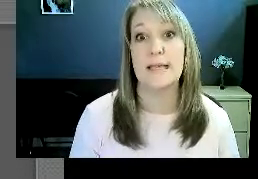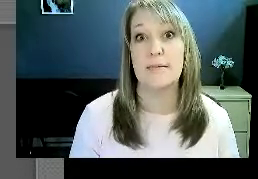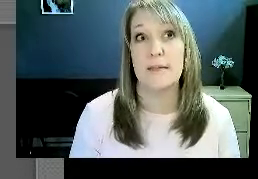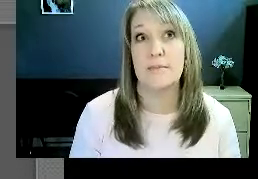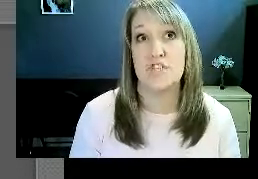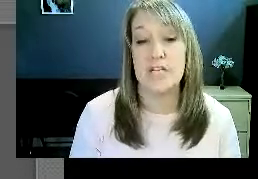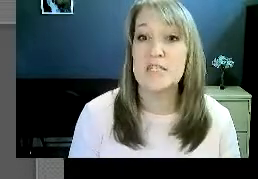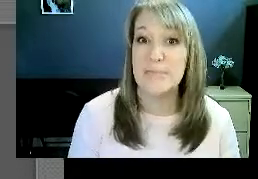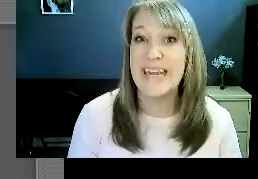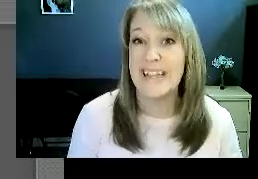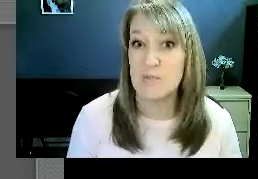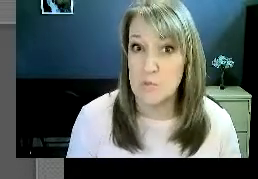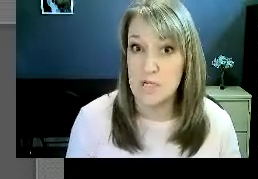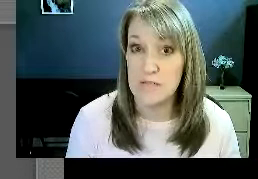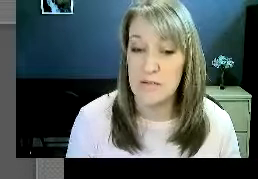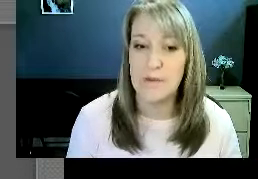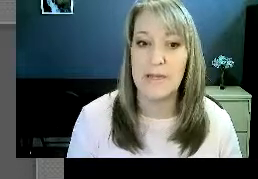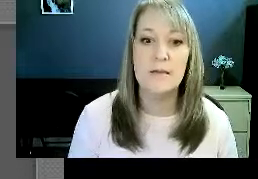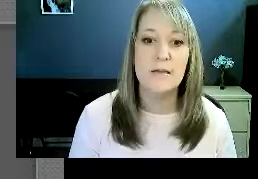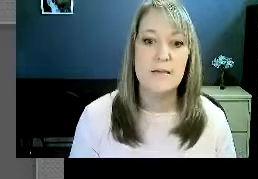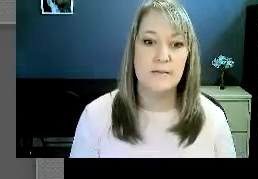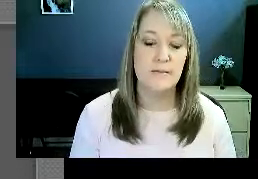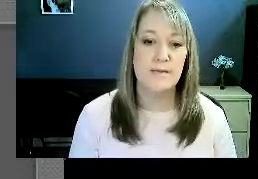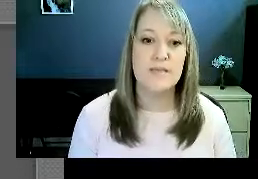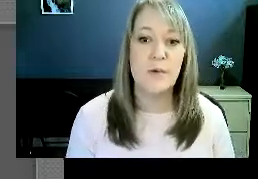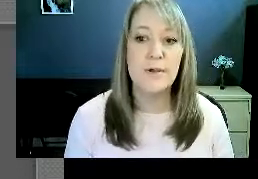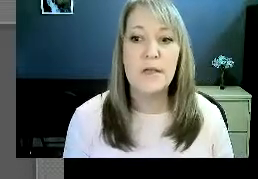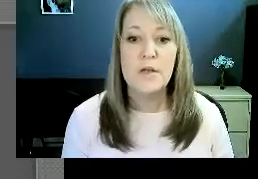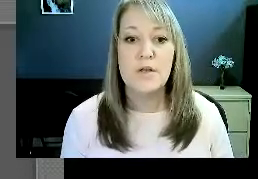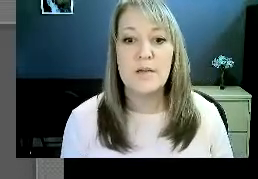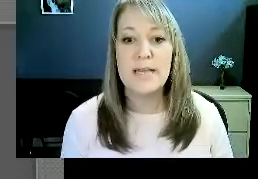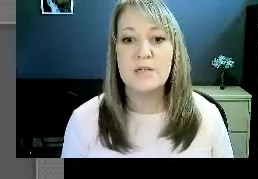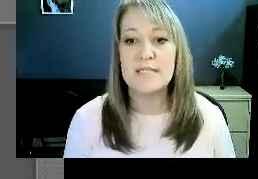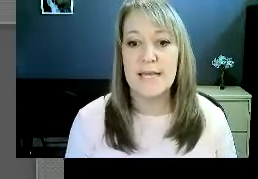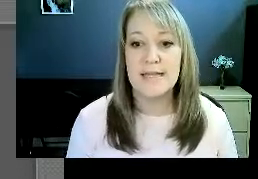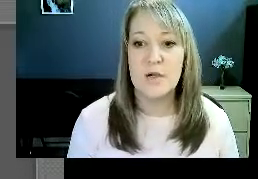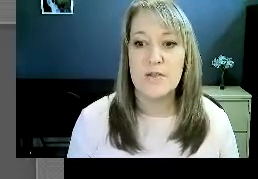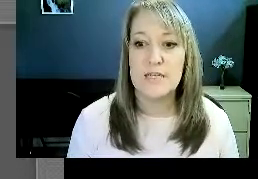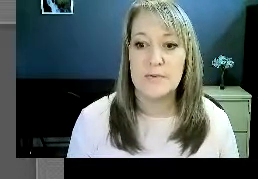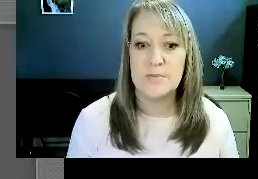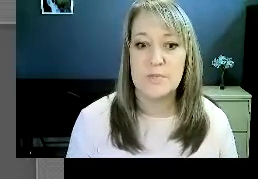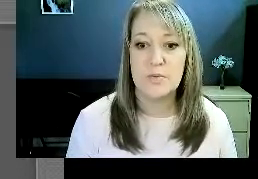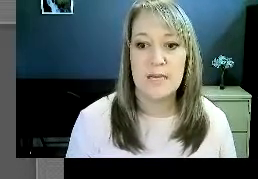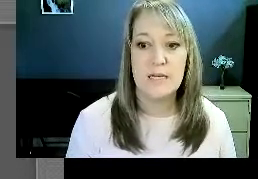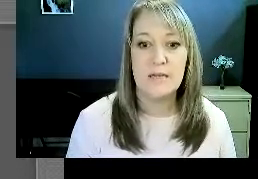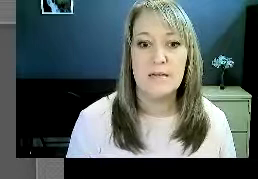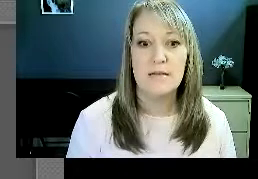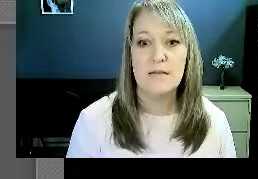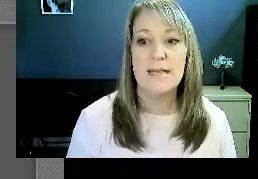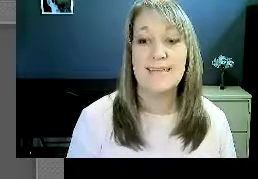Okay, it changes the meaning of a word. Okay, so non-manual signs are the difference